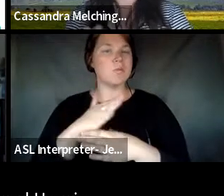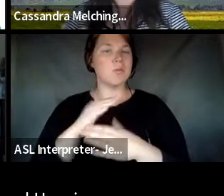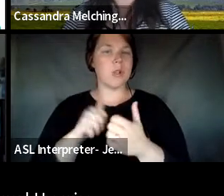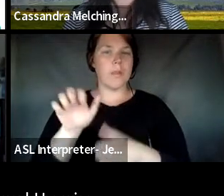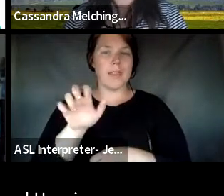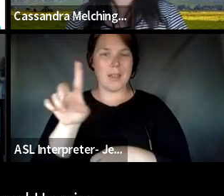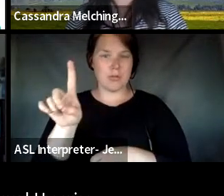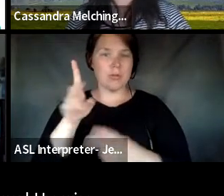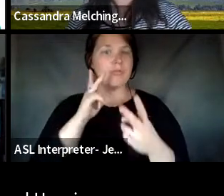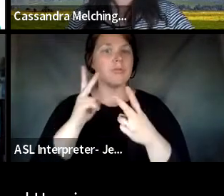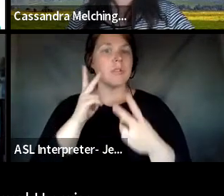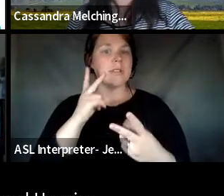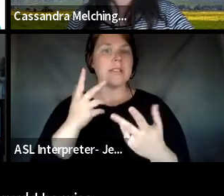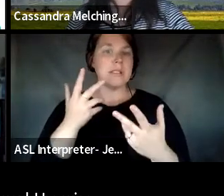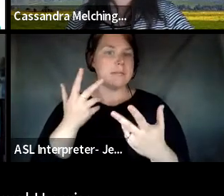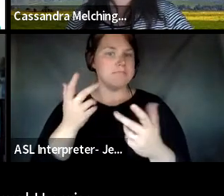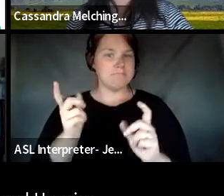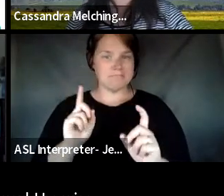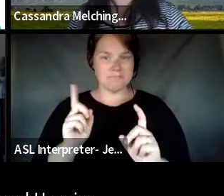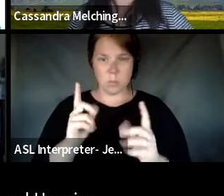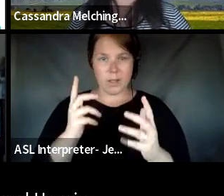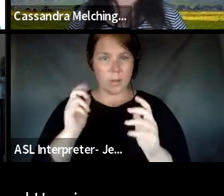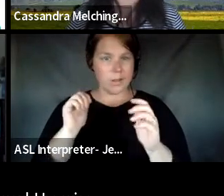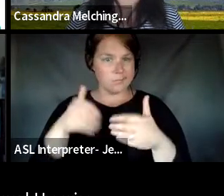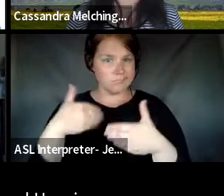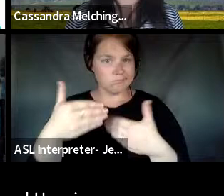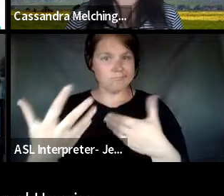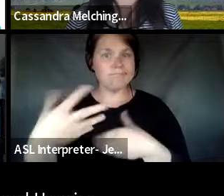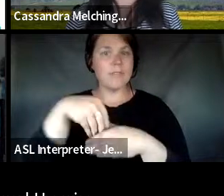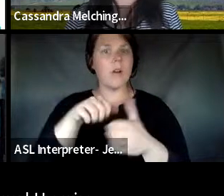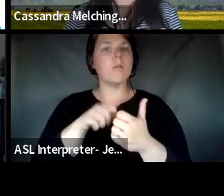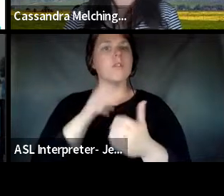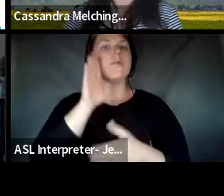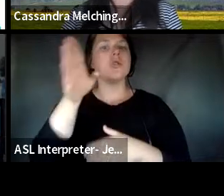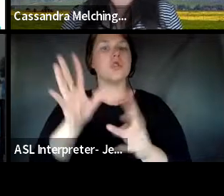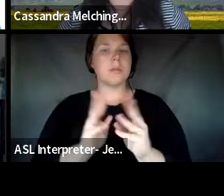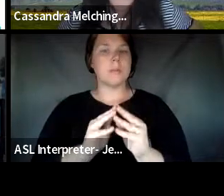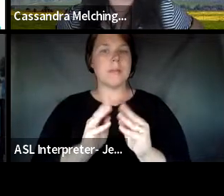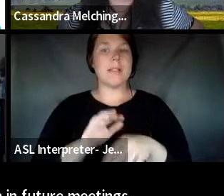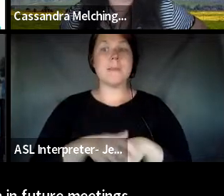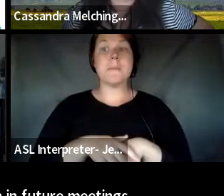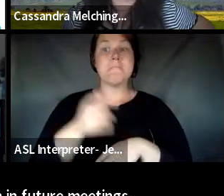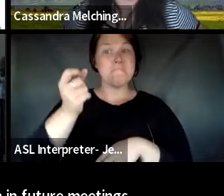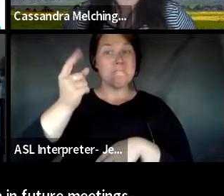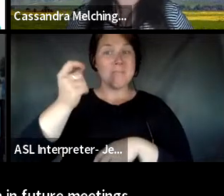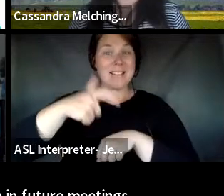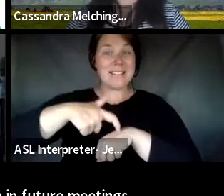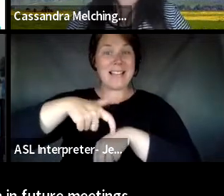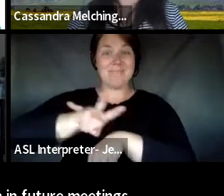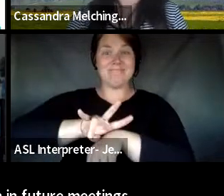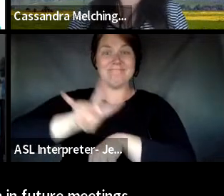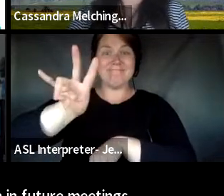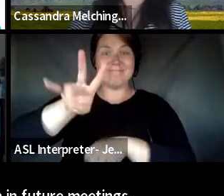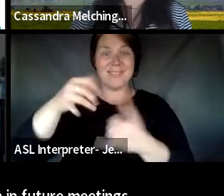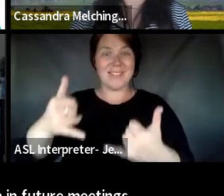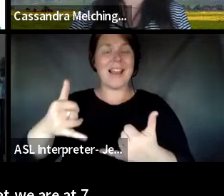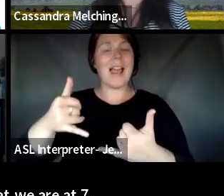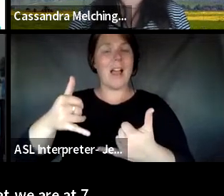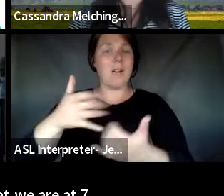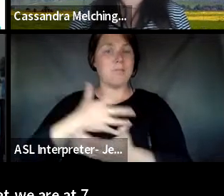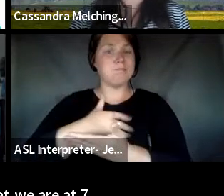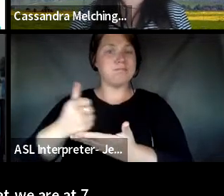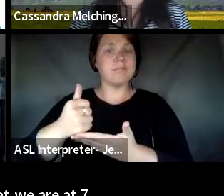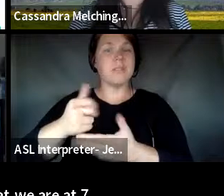that can be plugged in future meetings. I do see that we are at 7, and to be respectful of